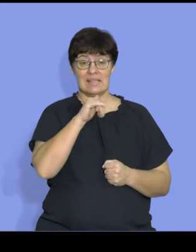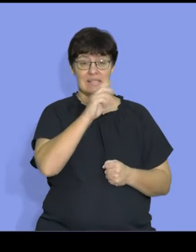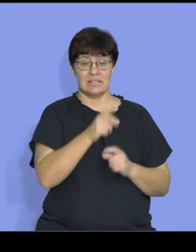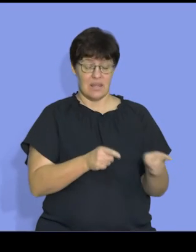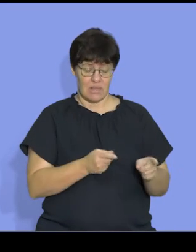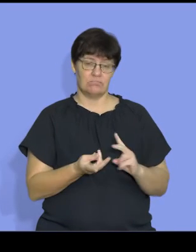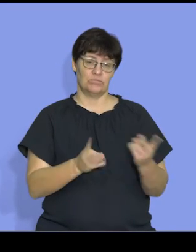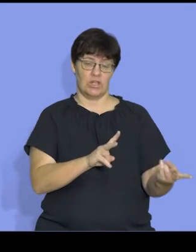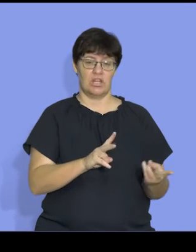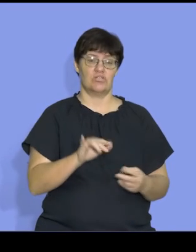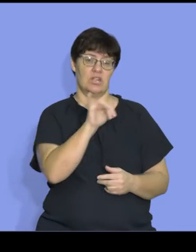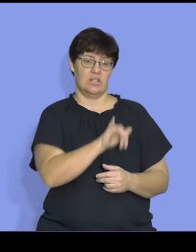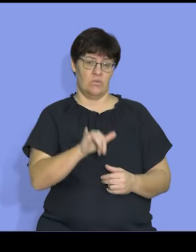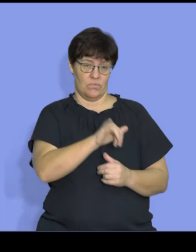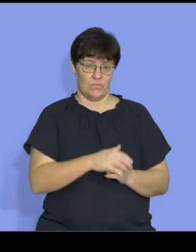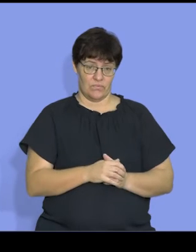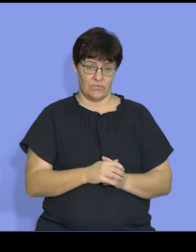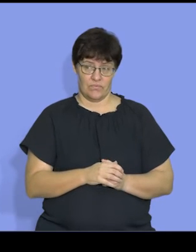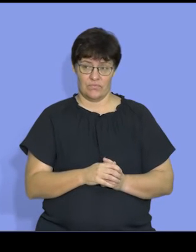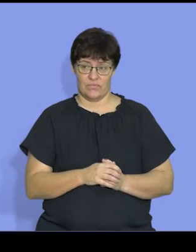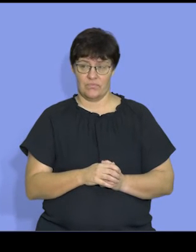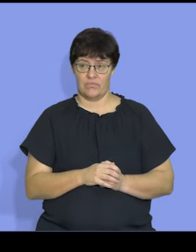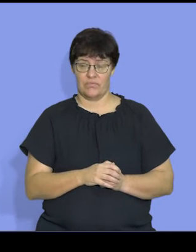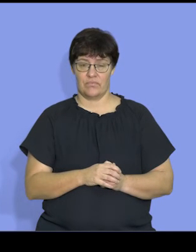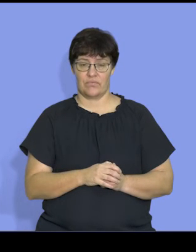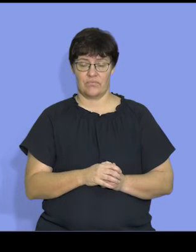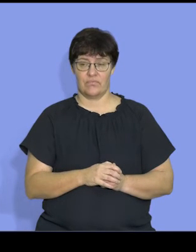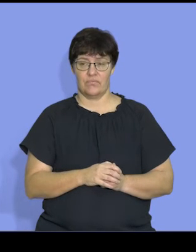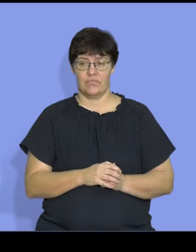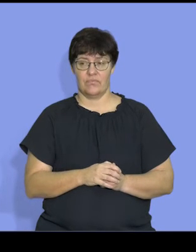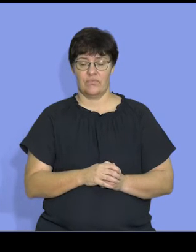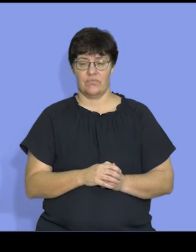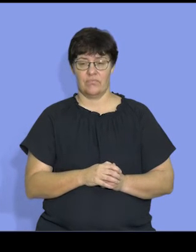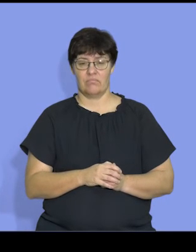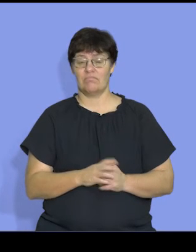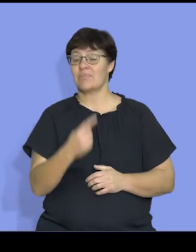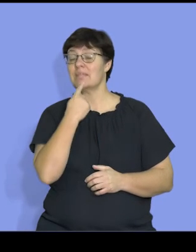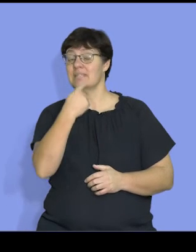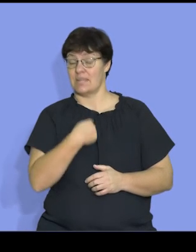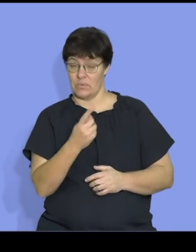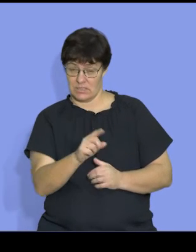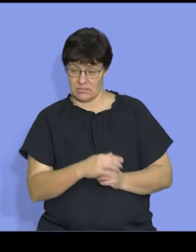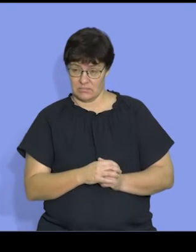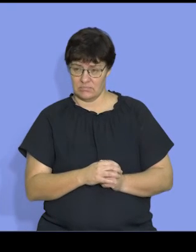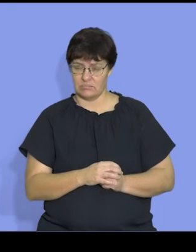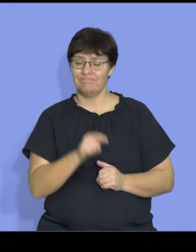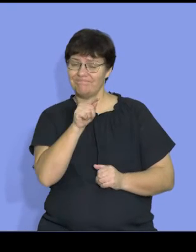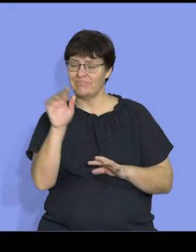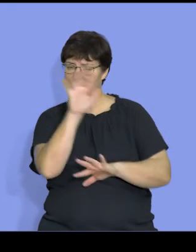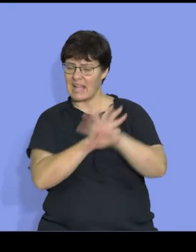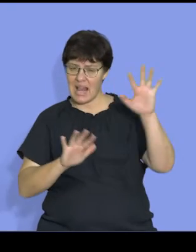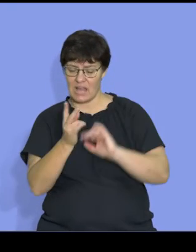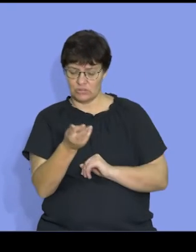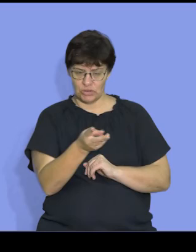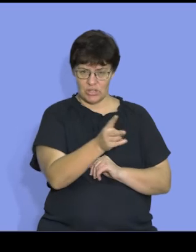yellow. So that's the color change, right? Okay, so, and then it says here, this color change, actually, it will